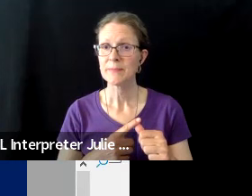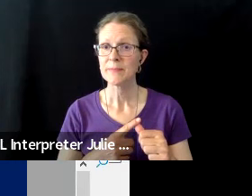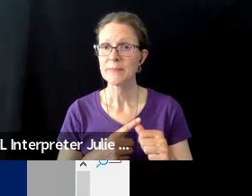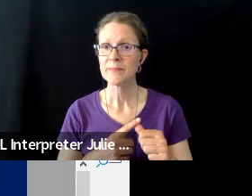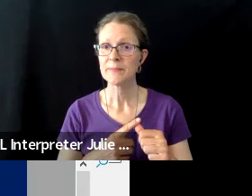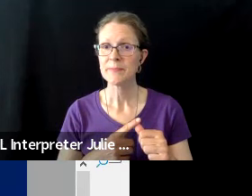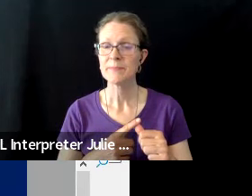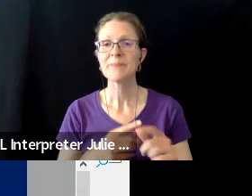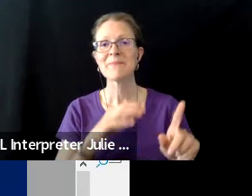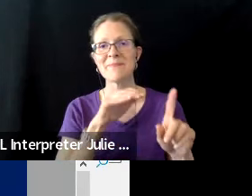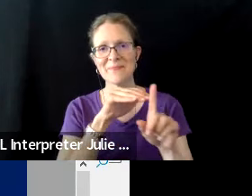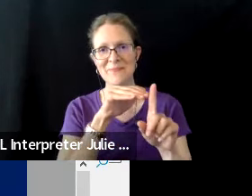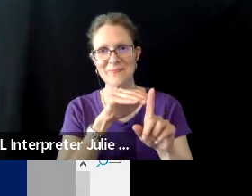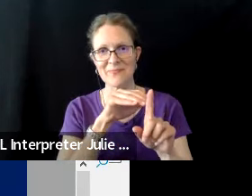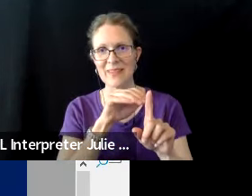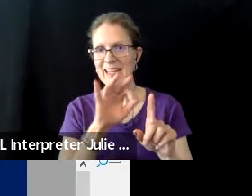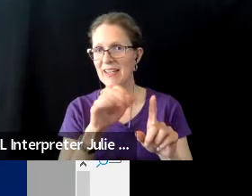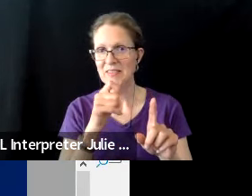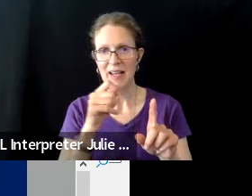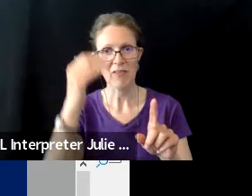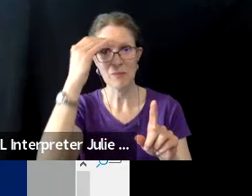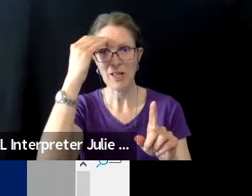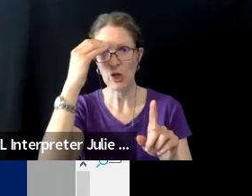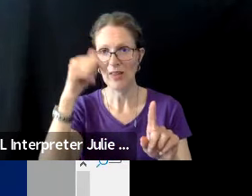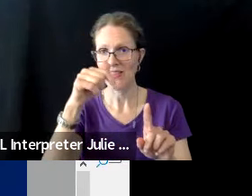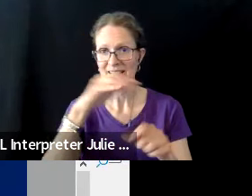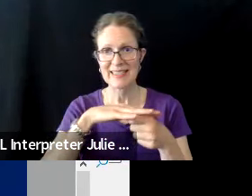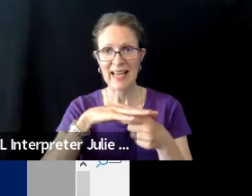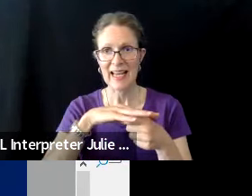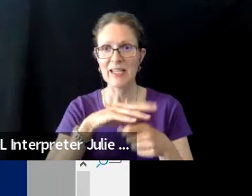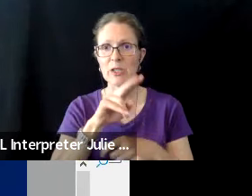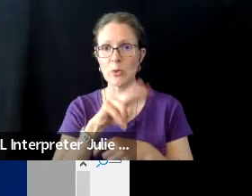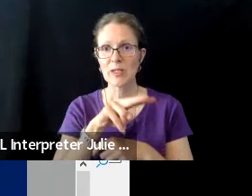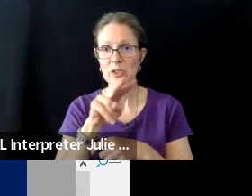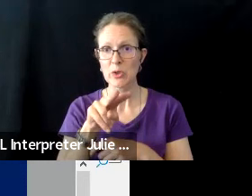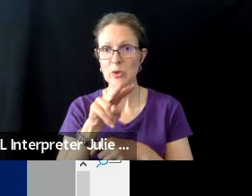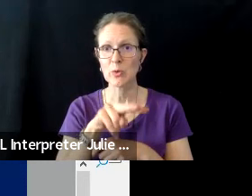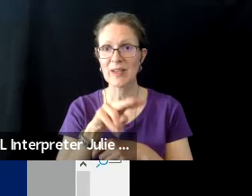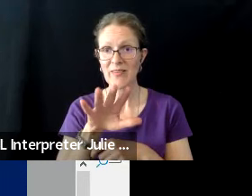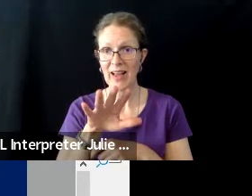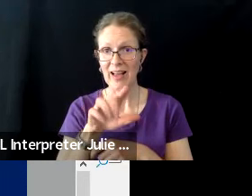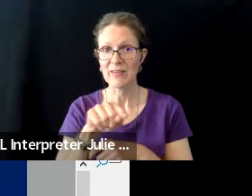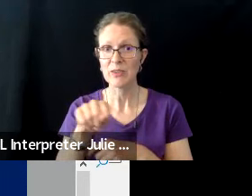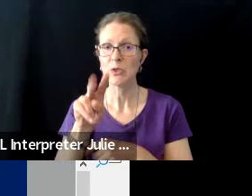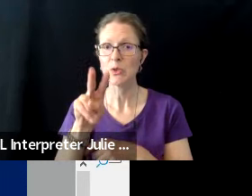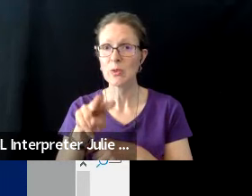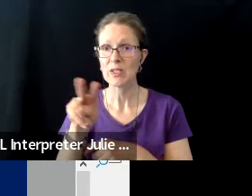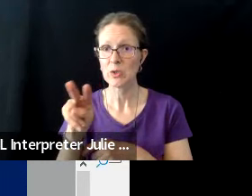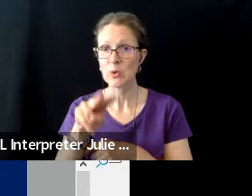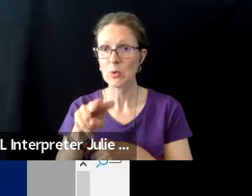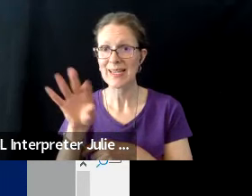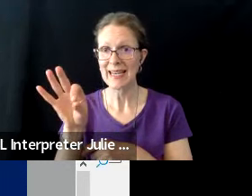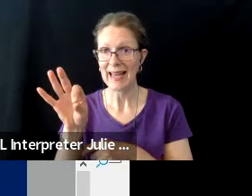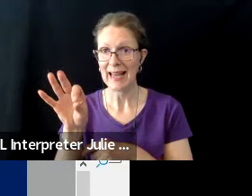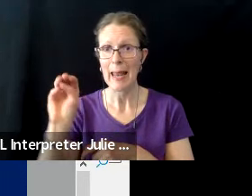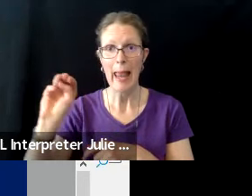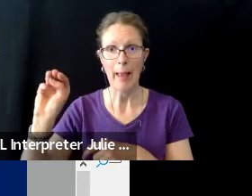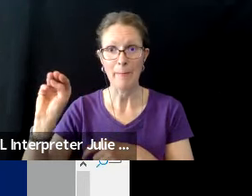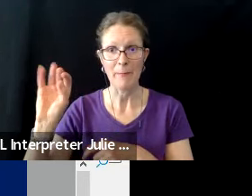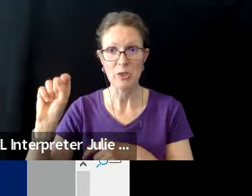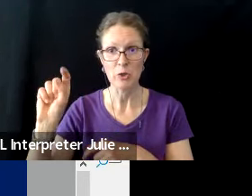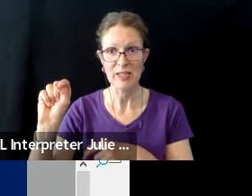as a reminder, for those who aren't familiar with the site, this is 2225 to 2229 M Street Northeast. This is just south